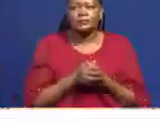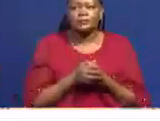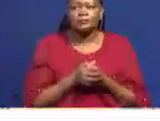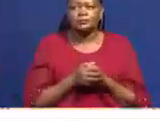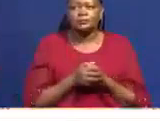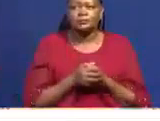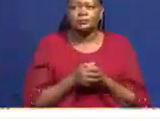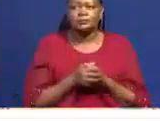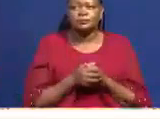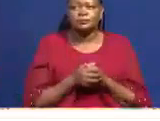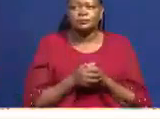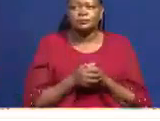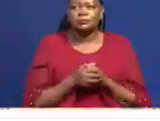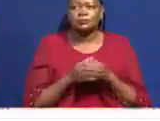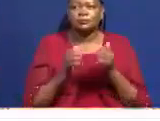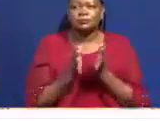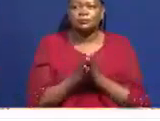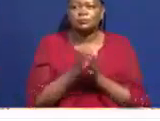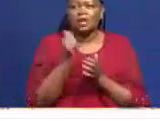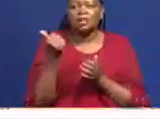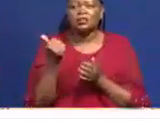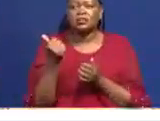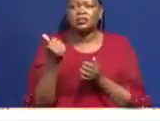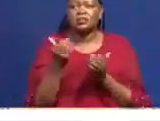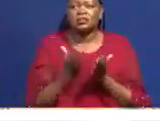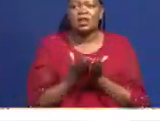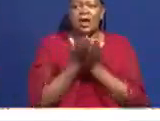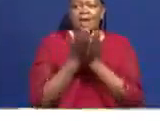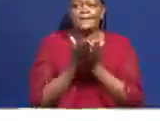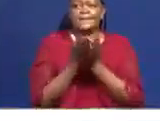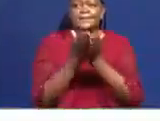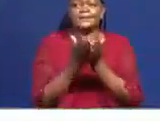and our famous boat, St. Helena.